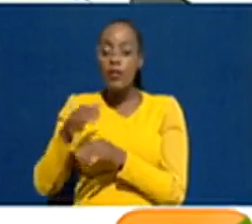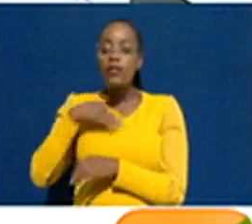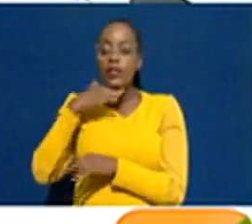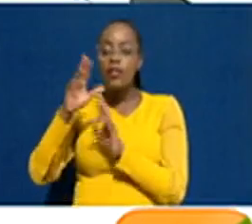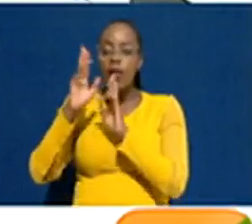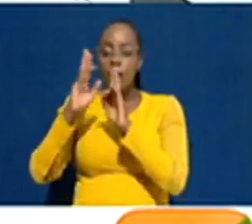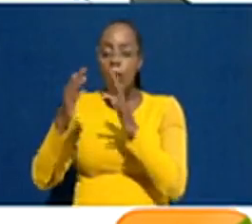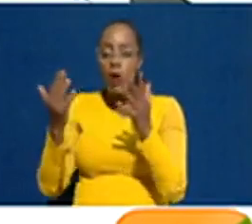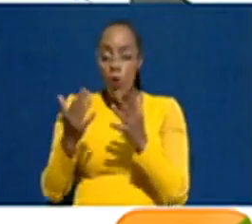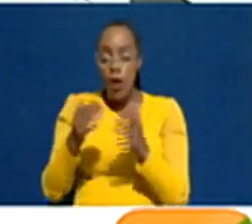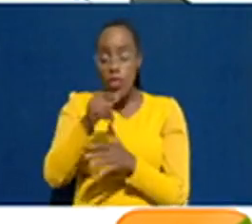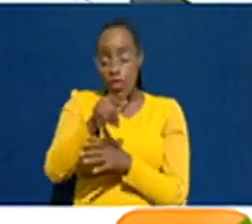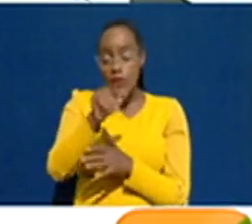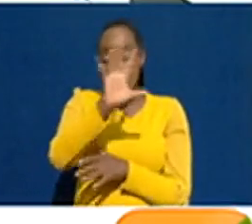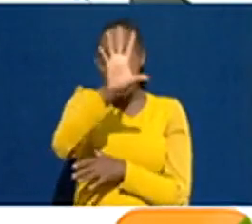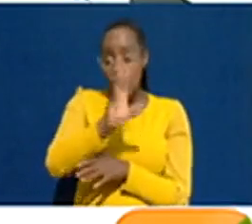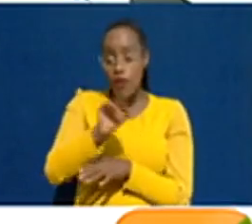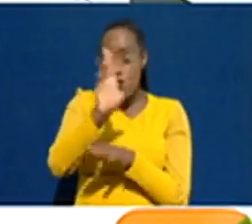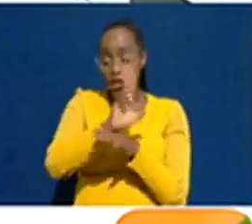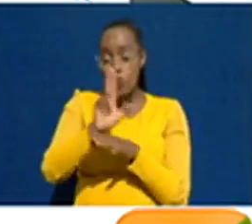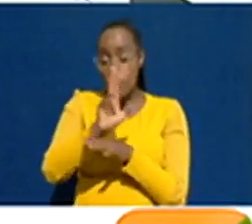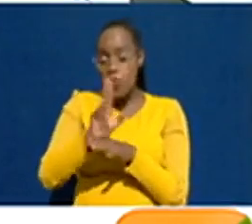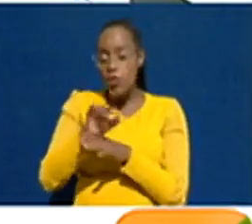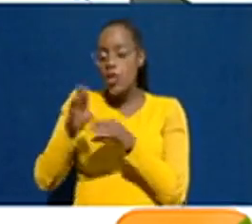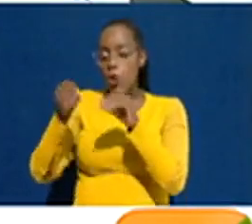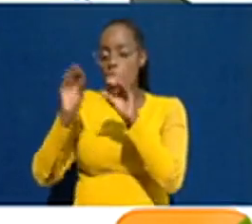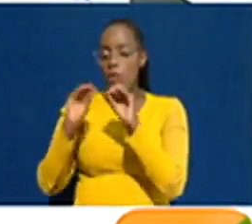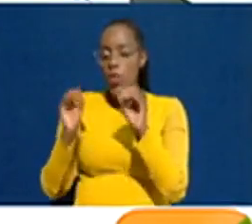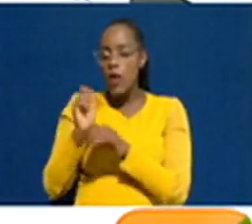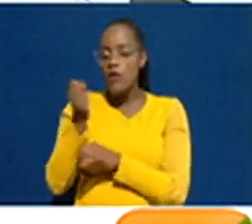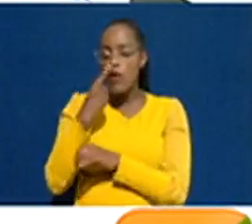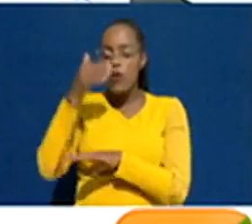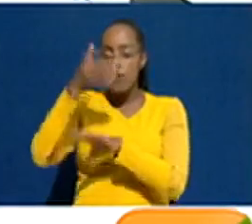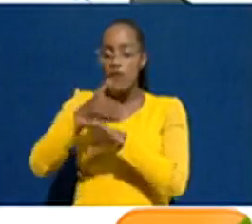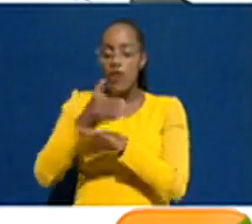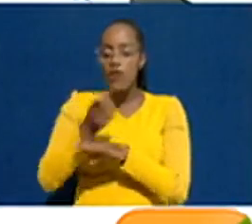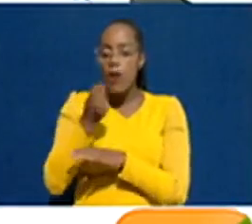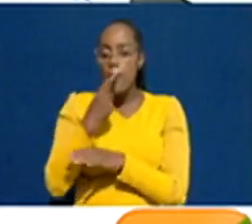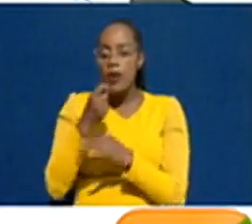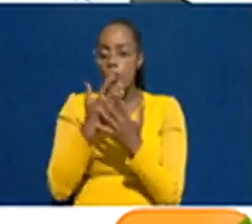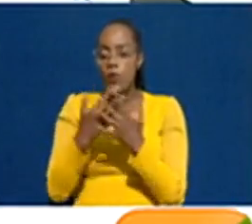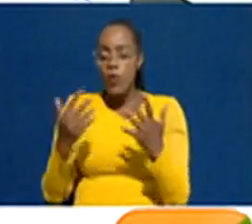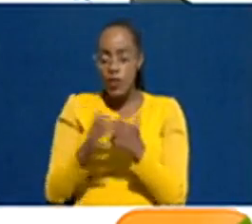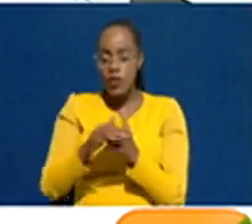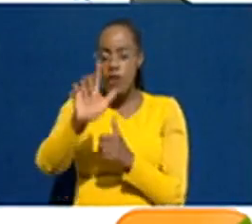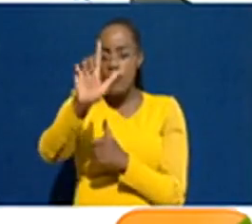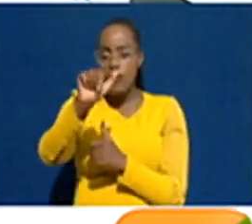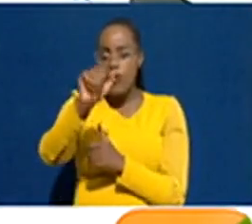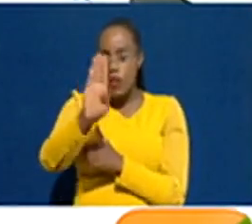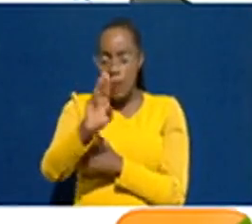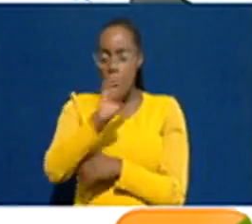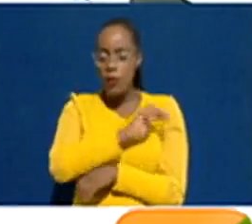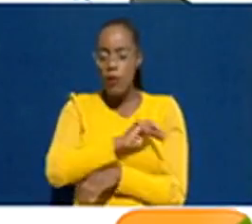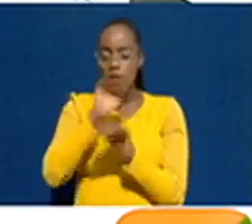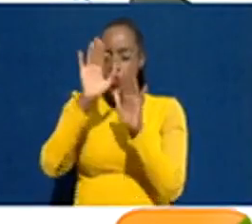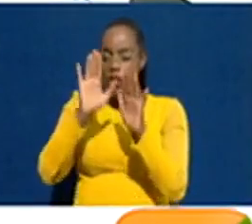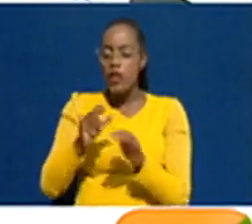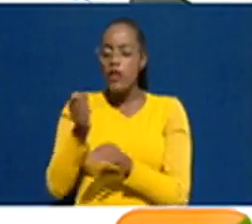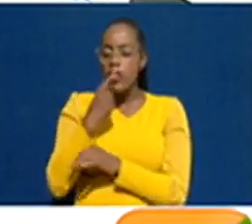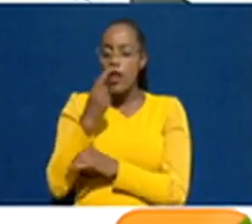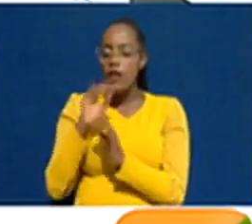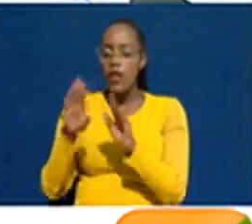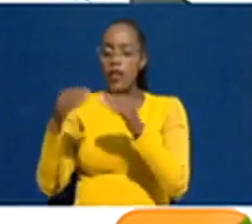in sub-Saharan Africa due to the use of substandard and falsified medical products. The lab, by the Mission for Essential Drugs